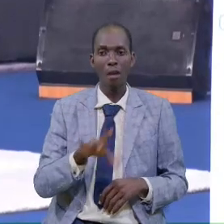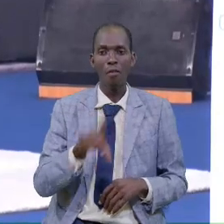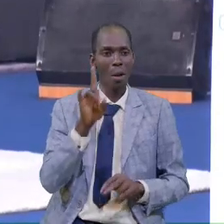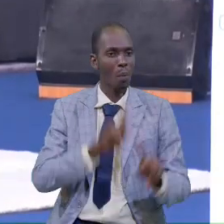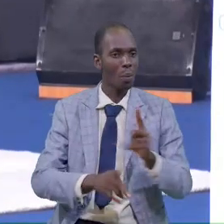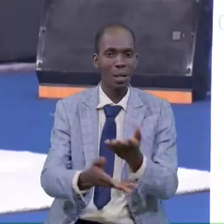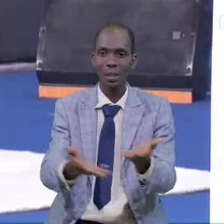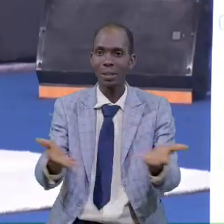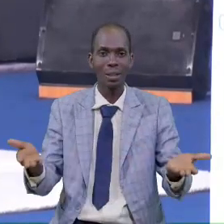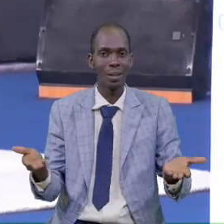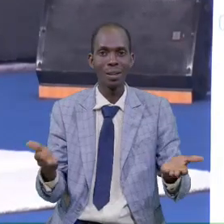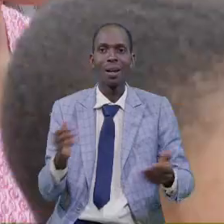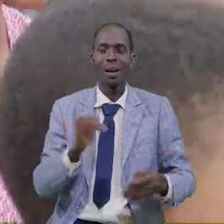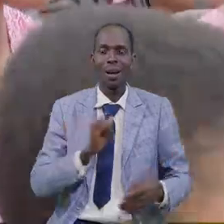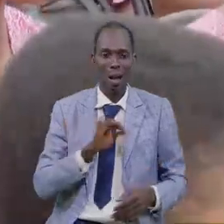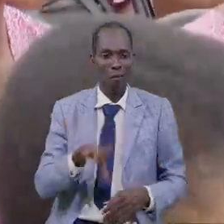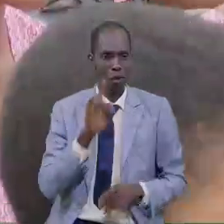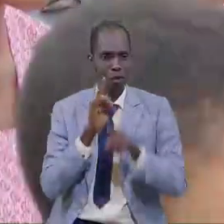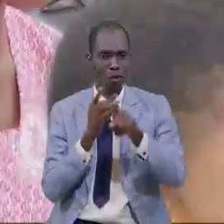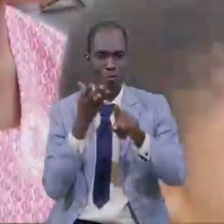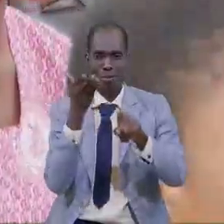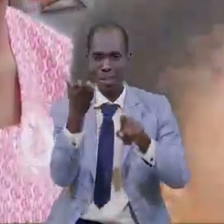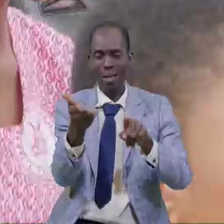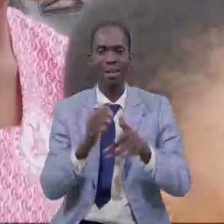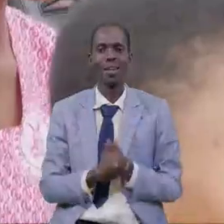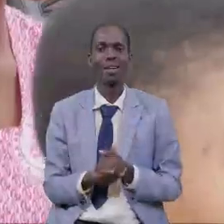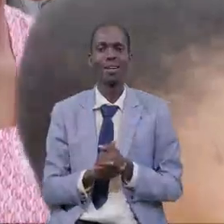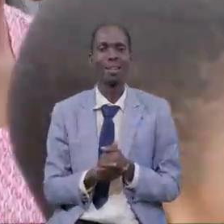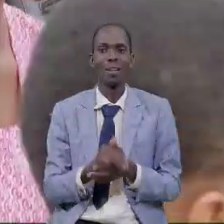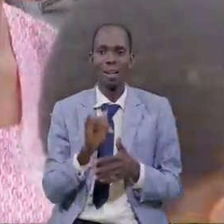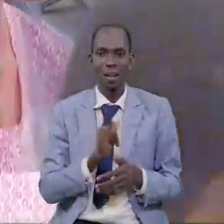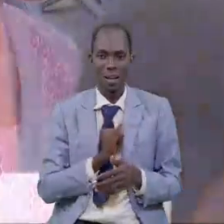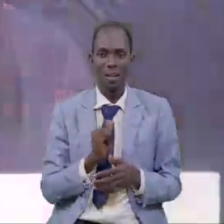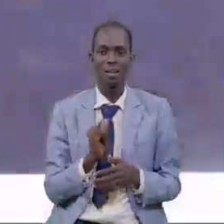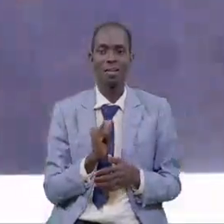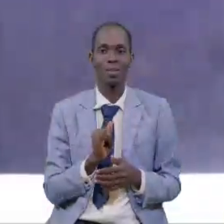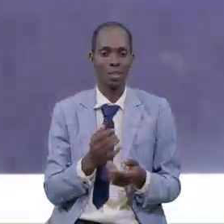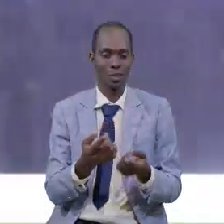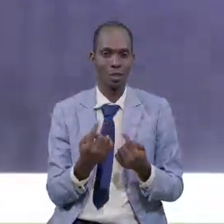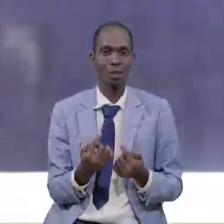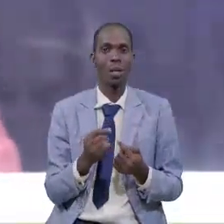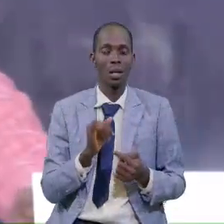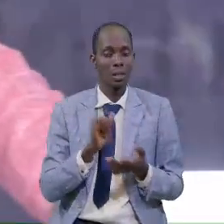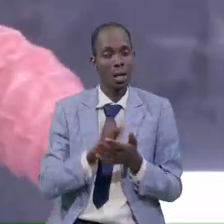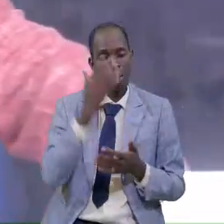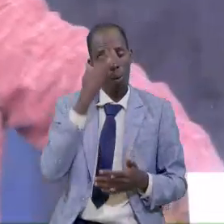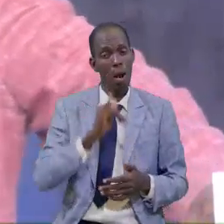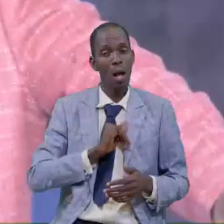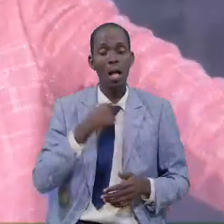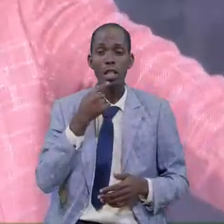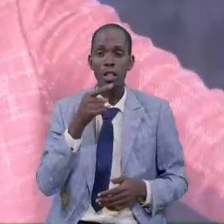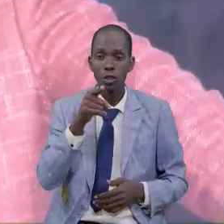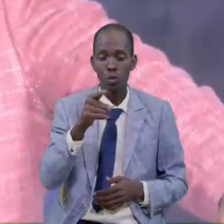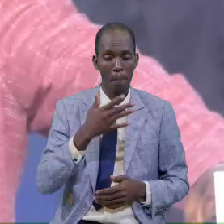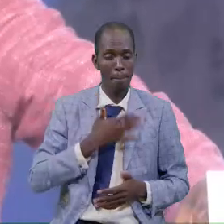I found you there. And I come. That's why I tell you my story. You will be greater by